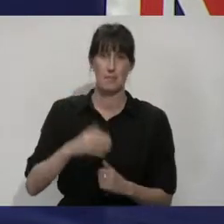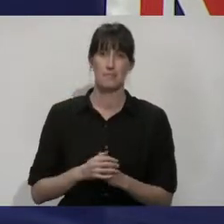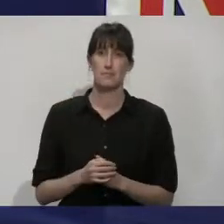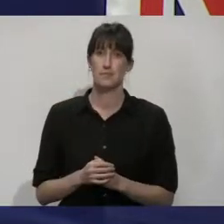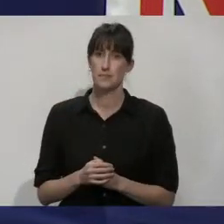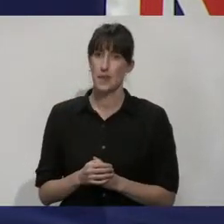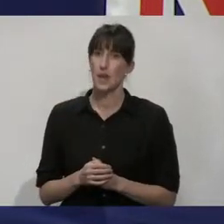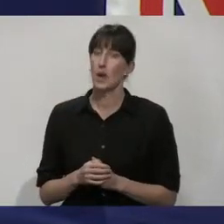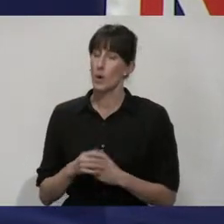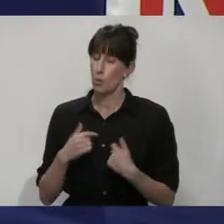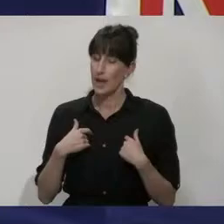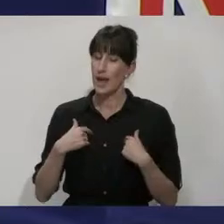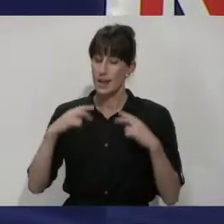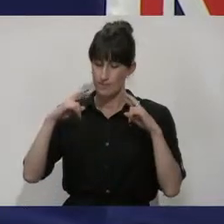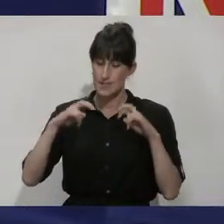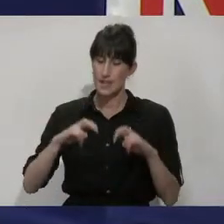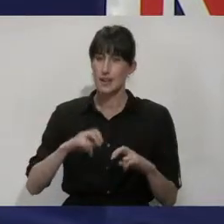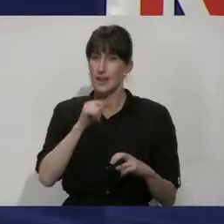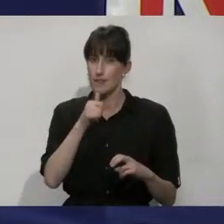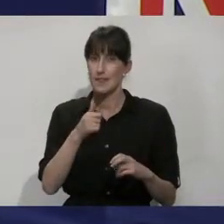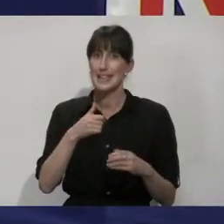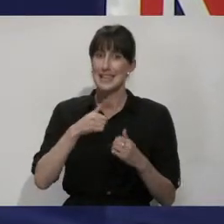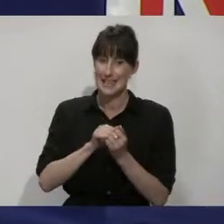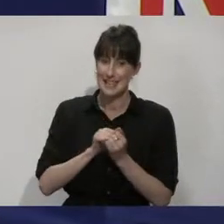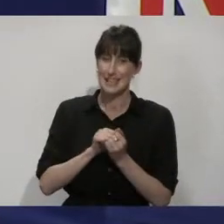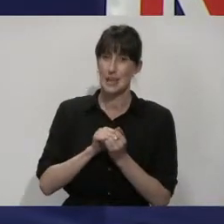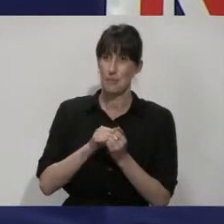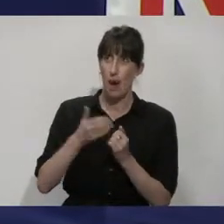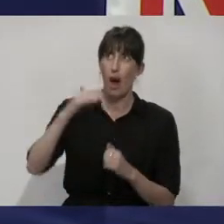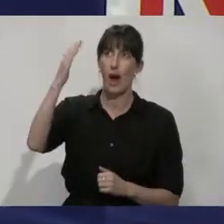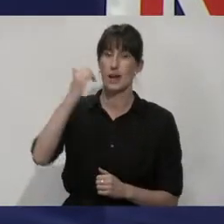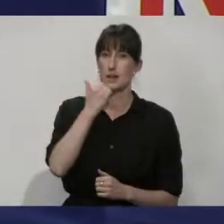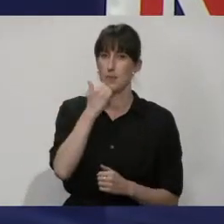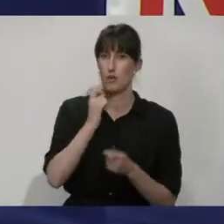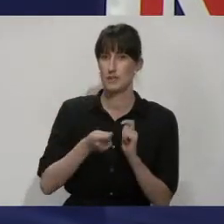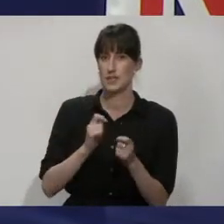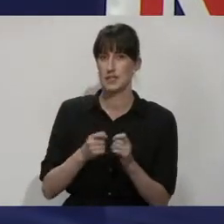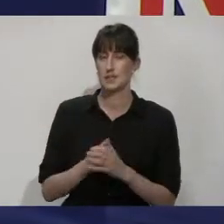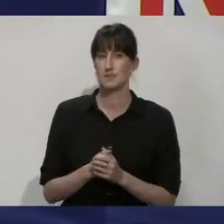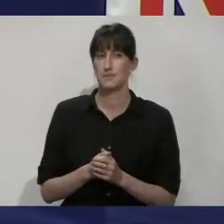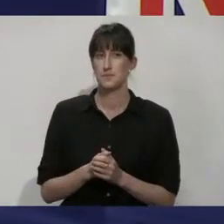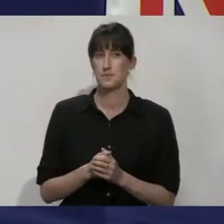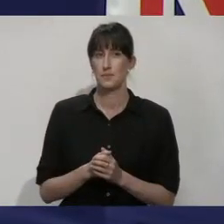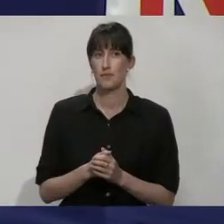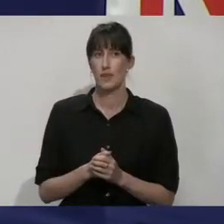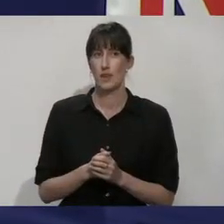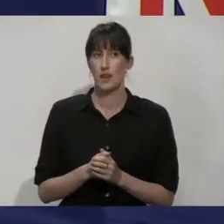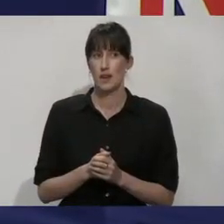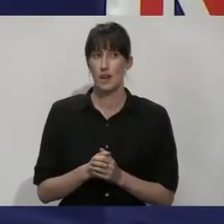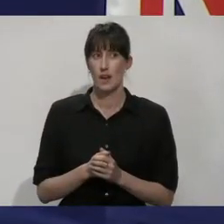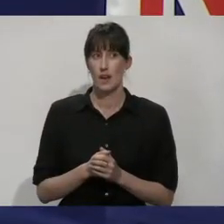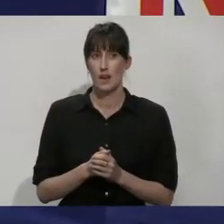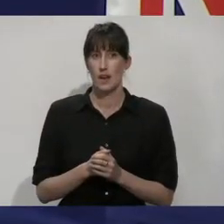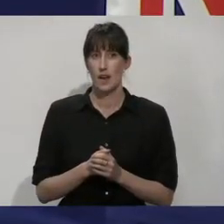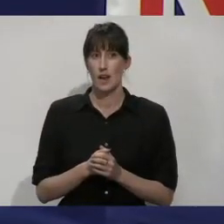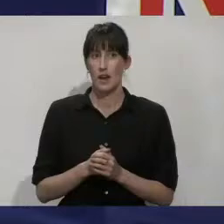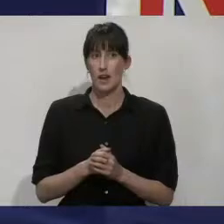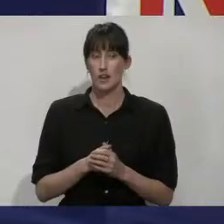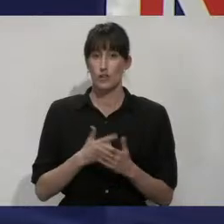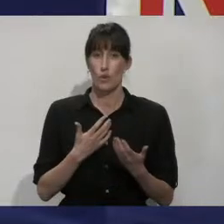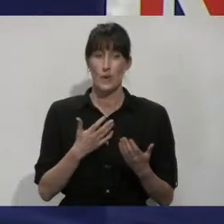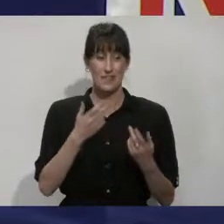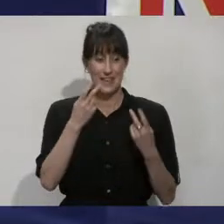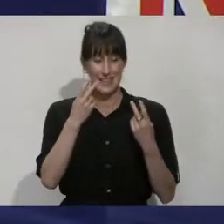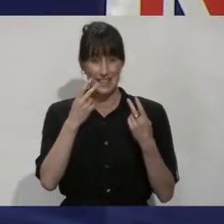maintain those rates. Again, the suggestion is from the genomic sequencing and the sort of pattern between the different cases is